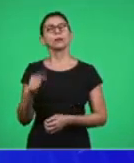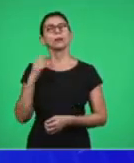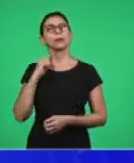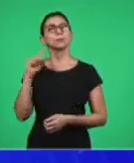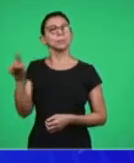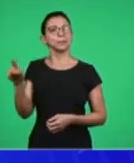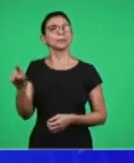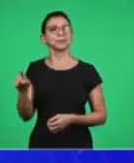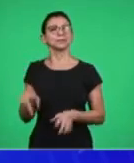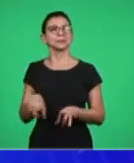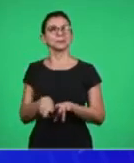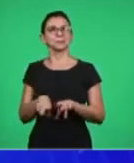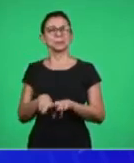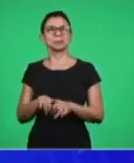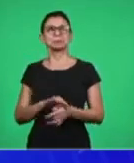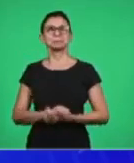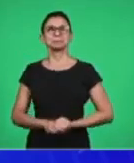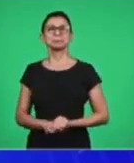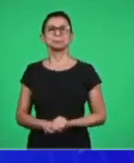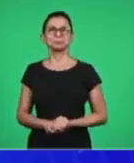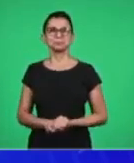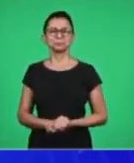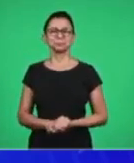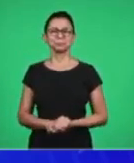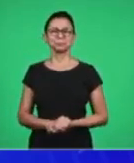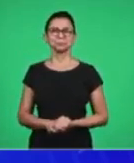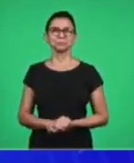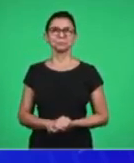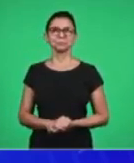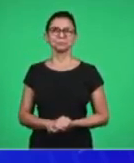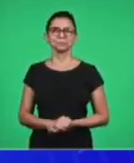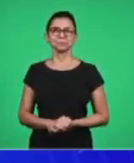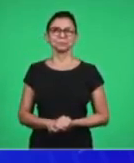electric engineering in Uberaba, in the state of Minas Gerais, in Brazil.